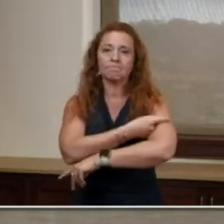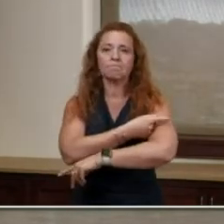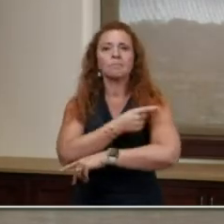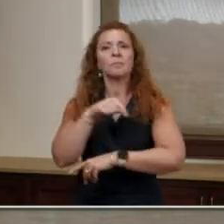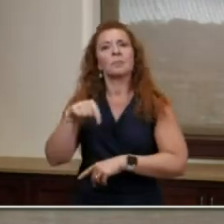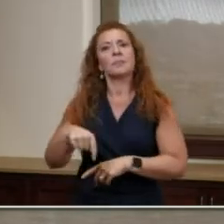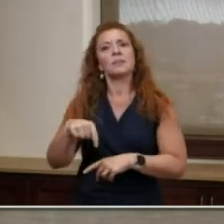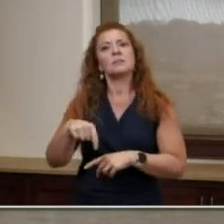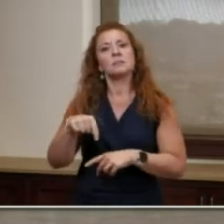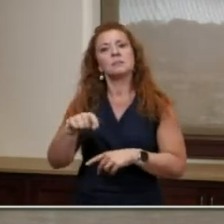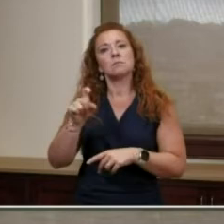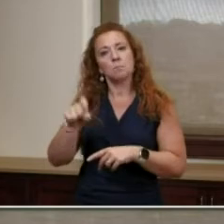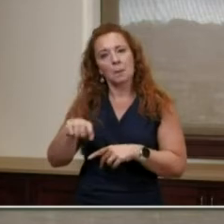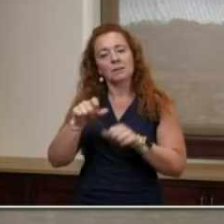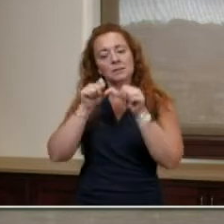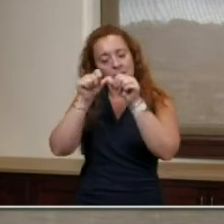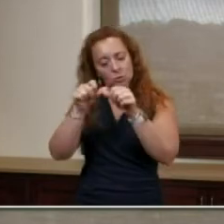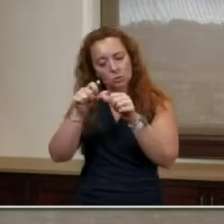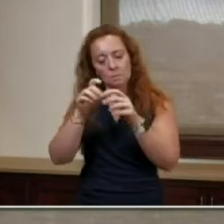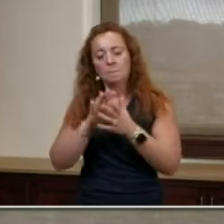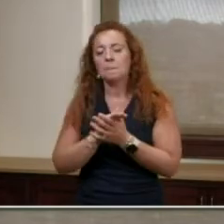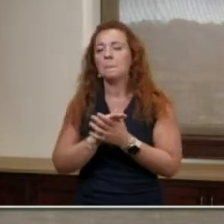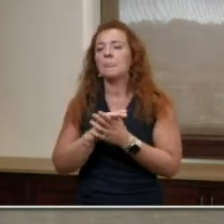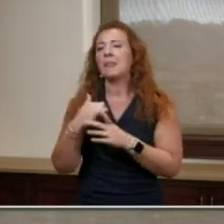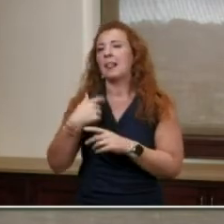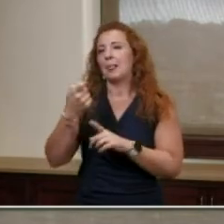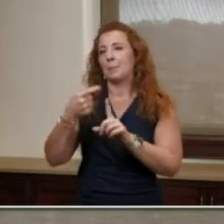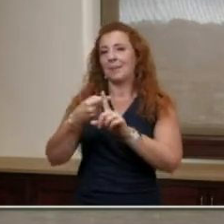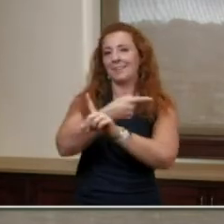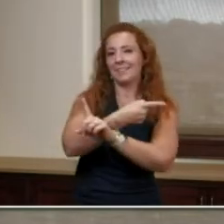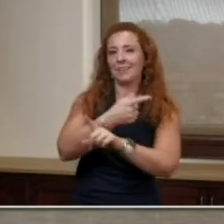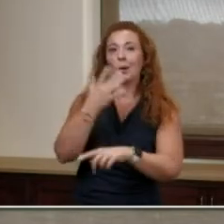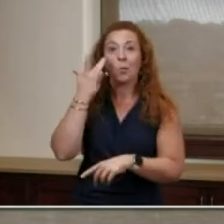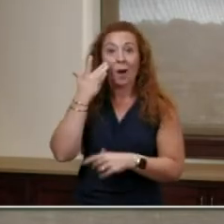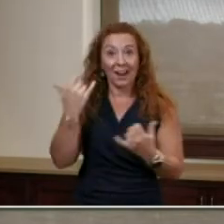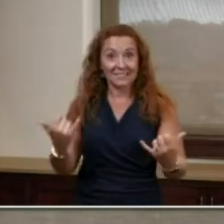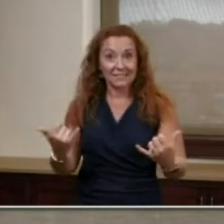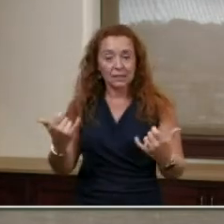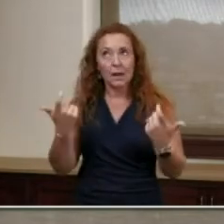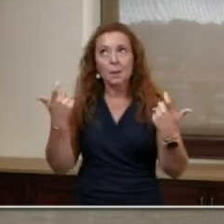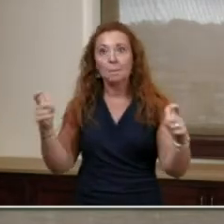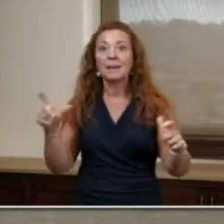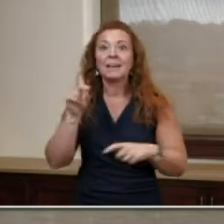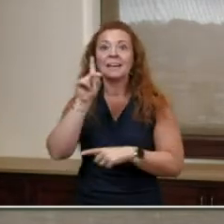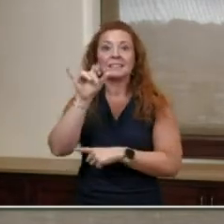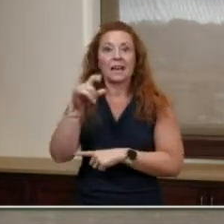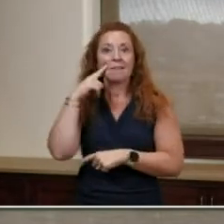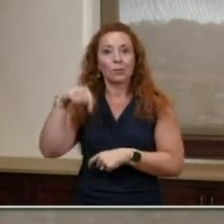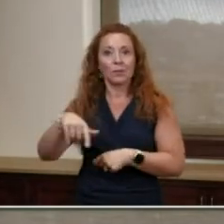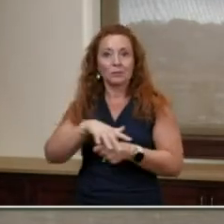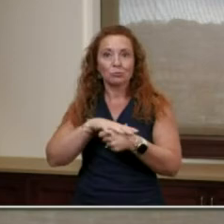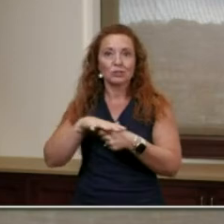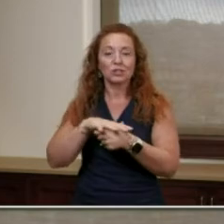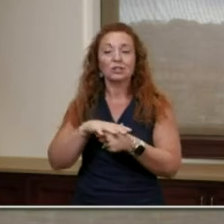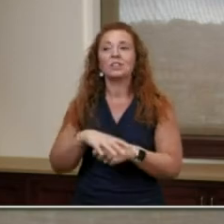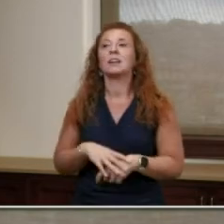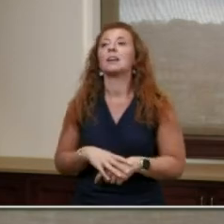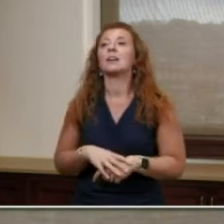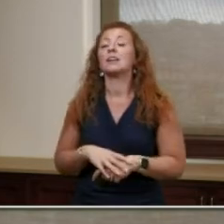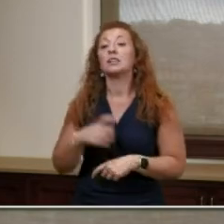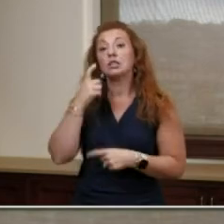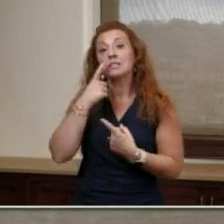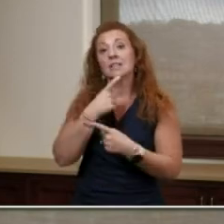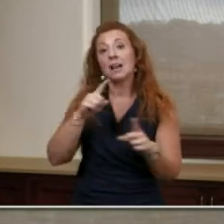want to continue to do. But I'm going to digress for a minute because today's a pretty big day in this region. There was an announcement that